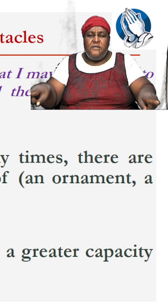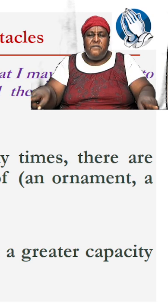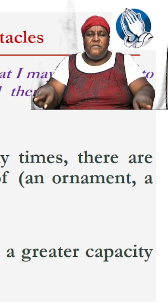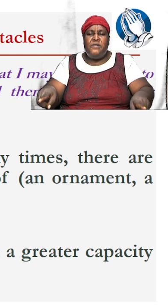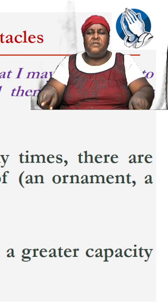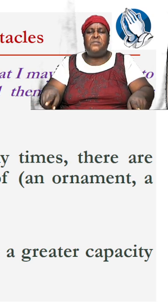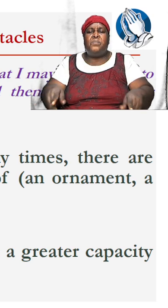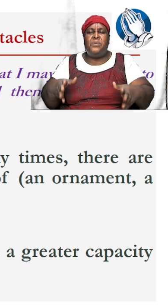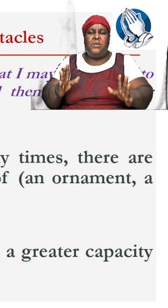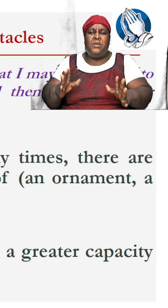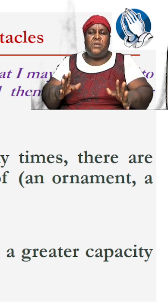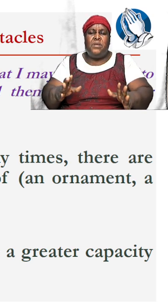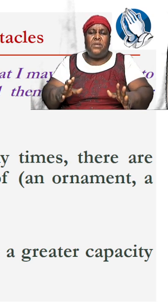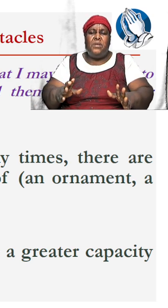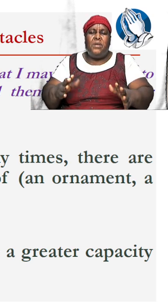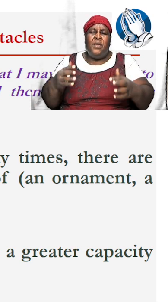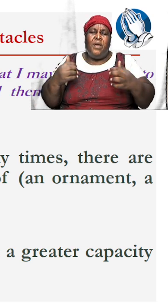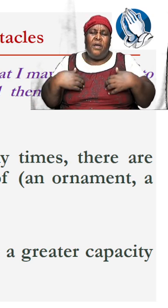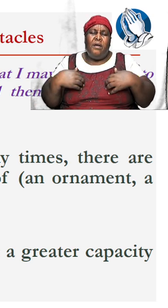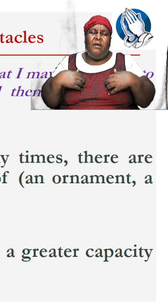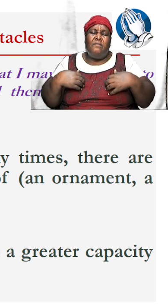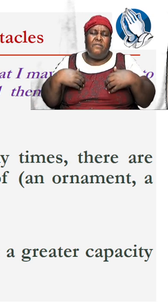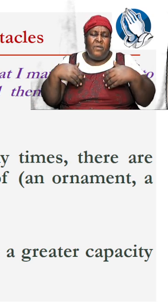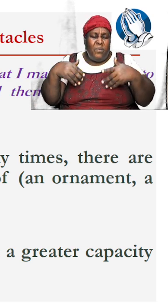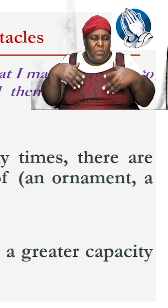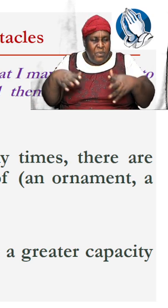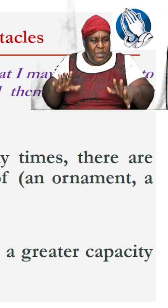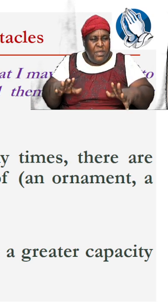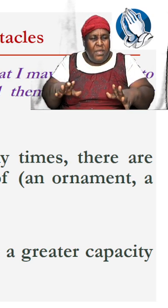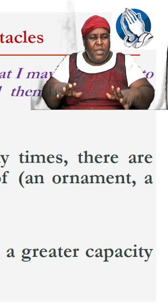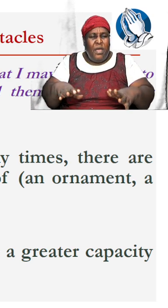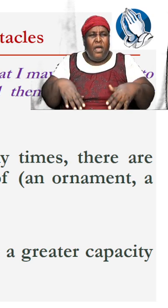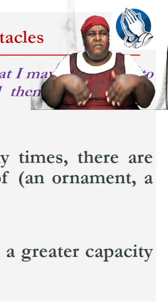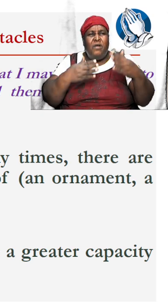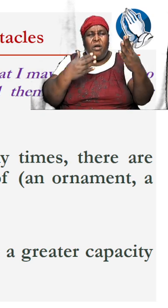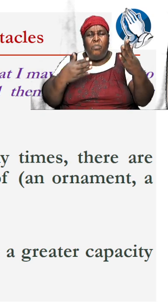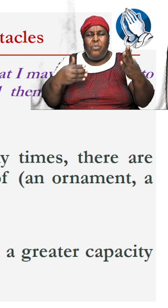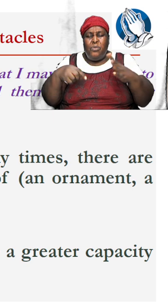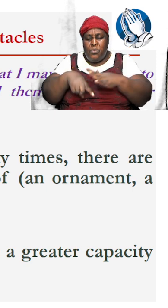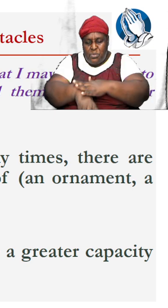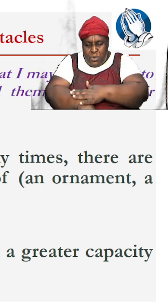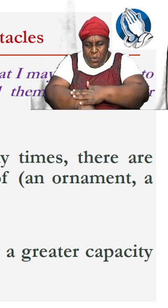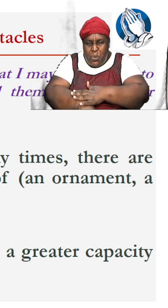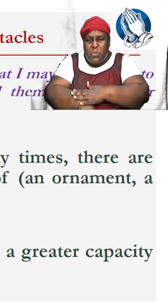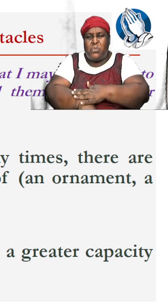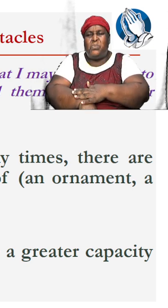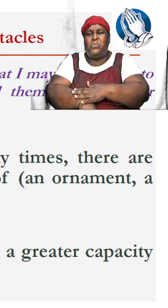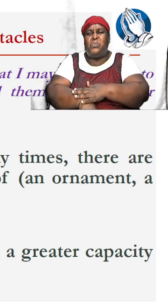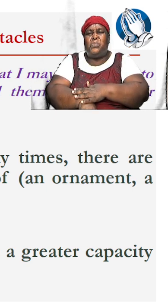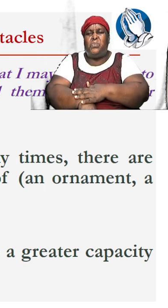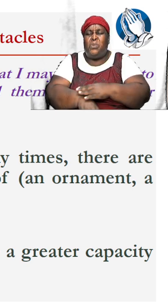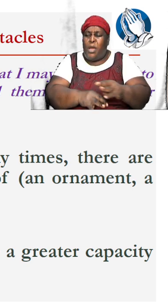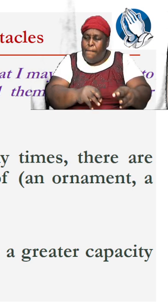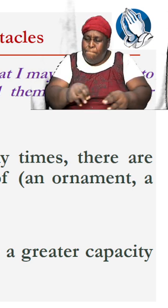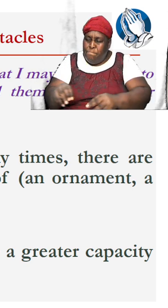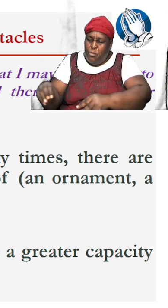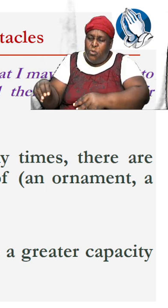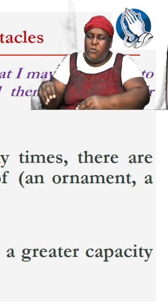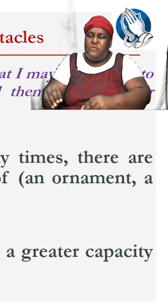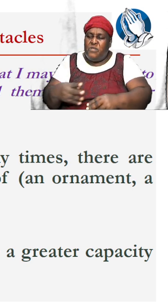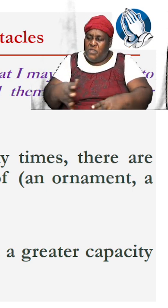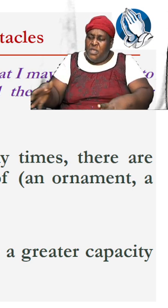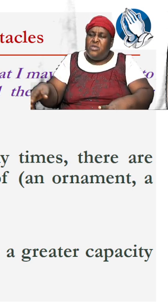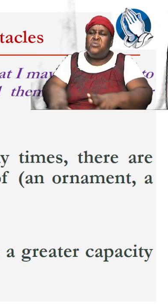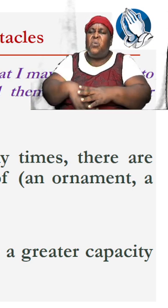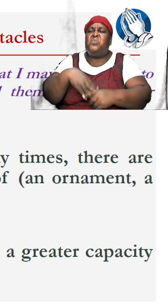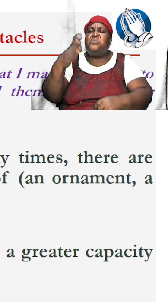you. My God. God have a way of removing things from your life. But God